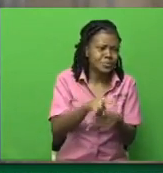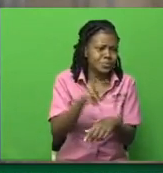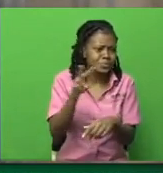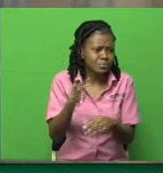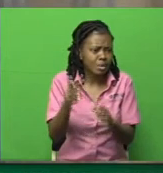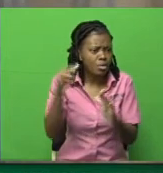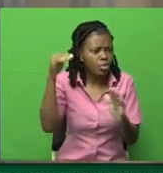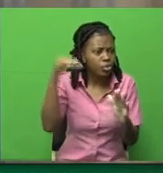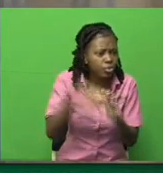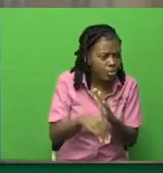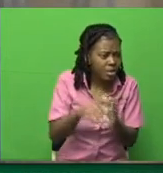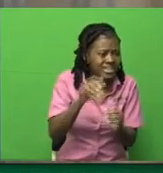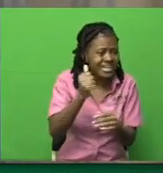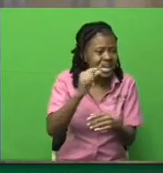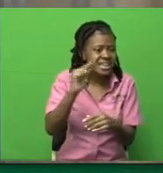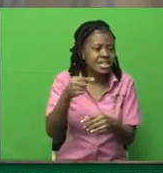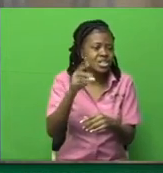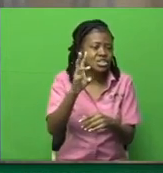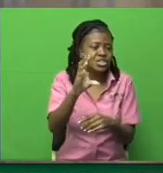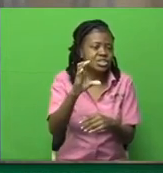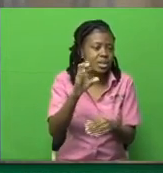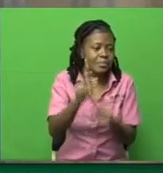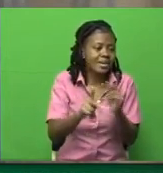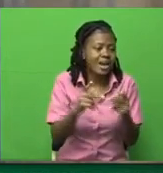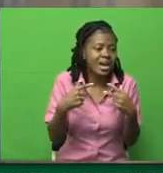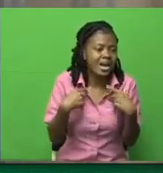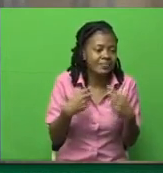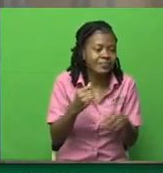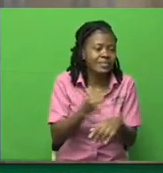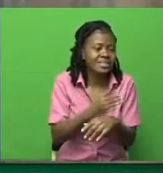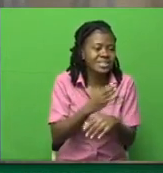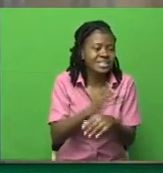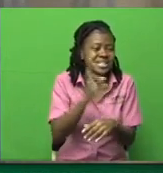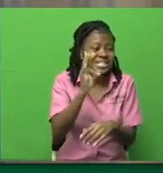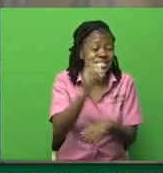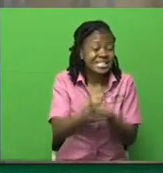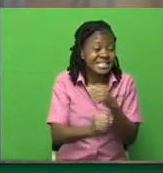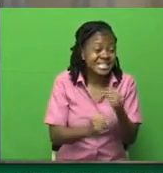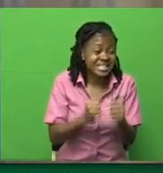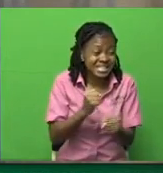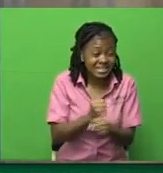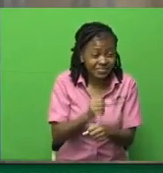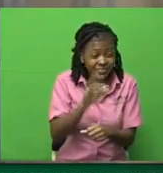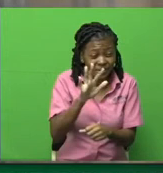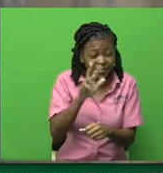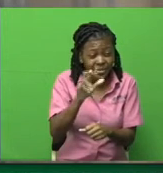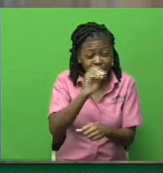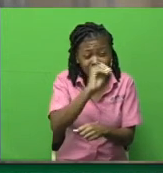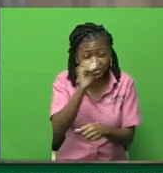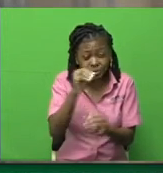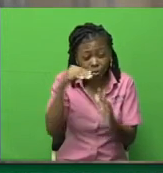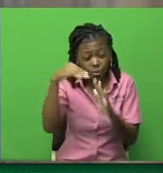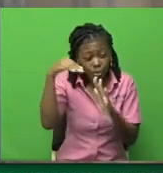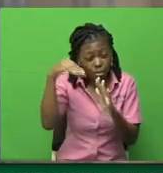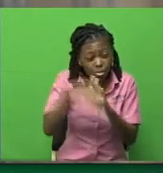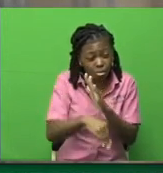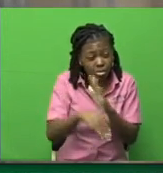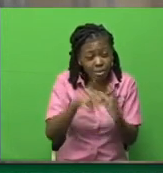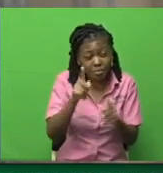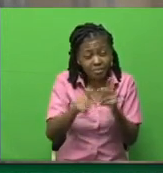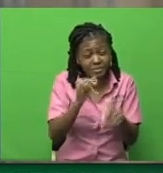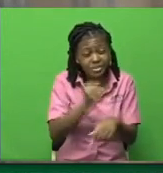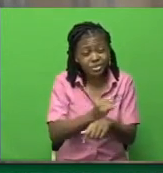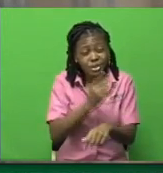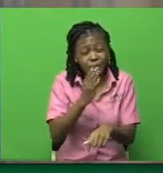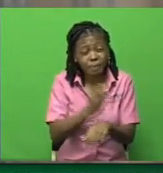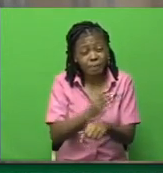600. in seven years a 53 decline in persons with jobs in the energy